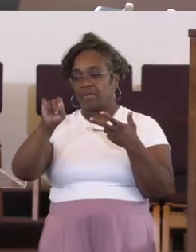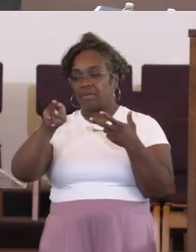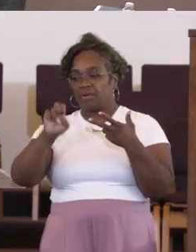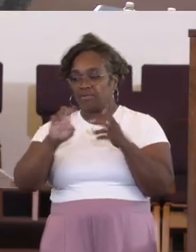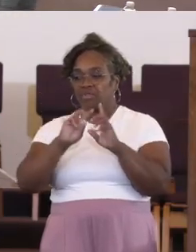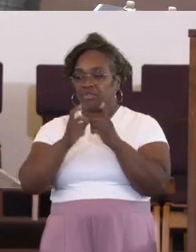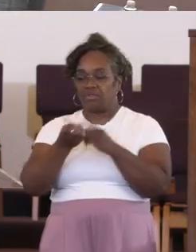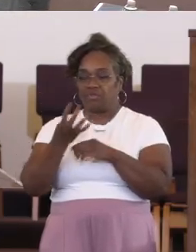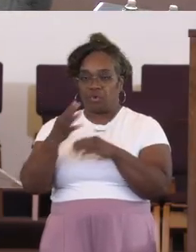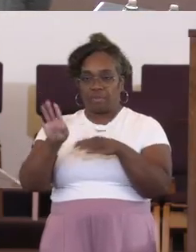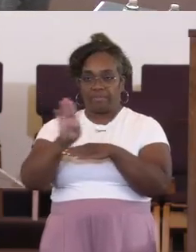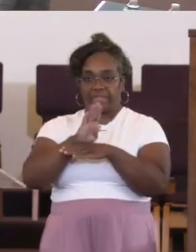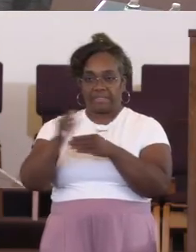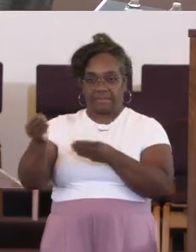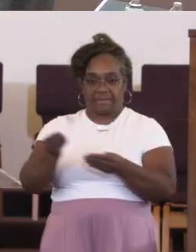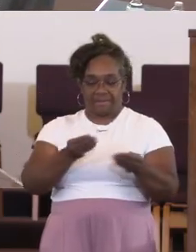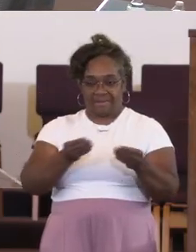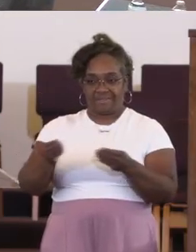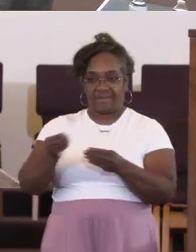team.